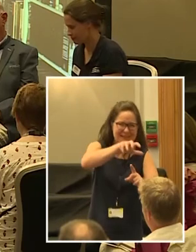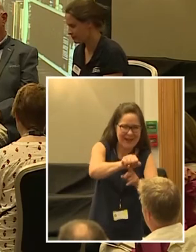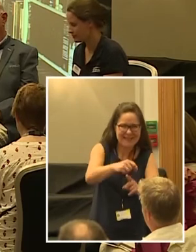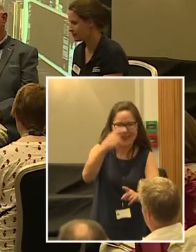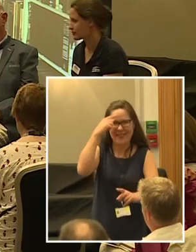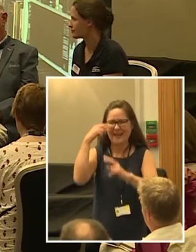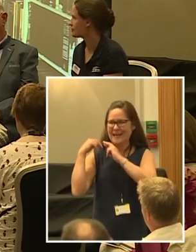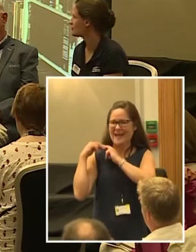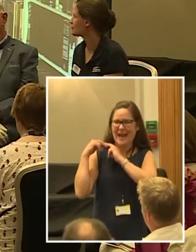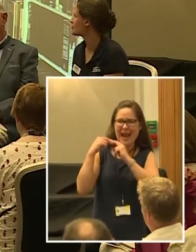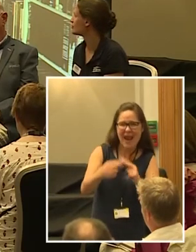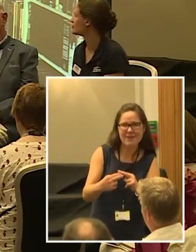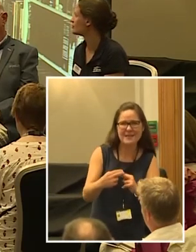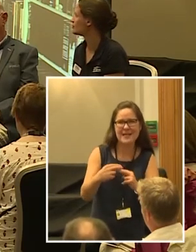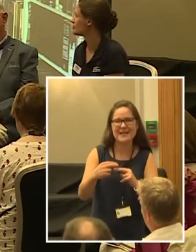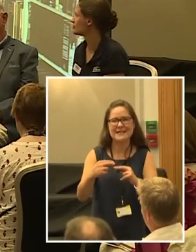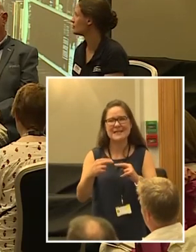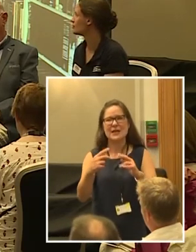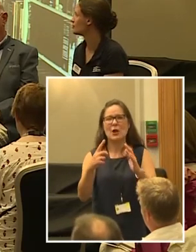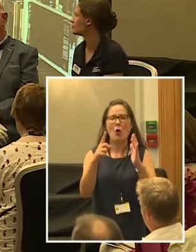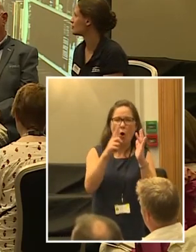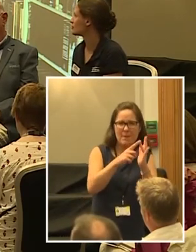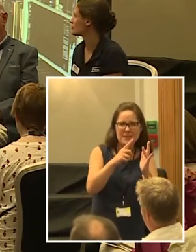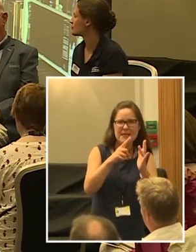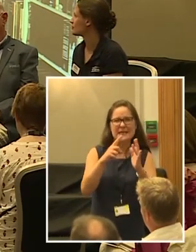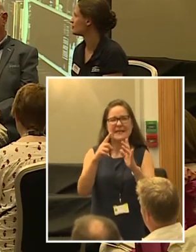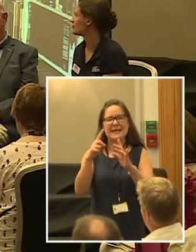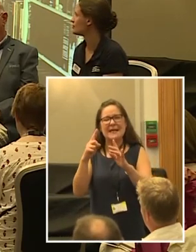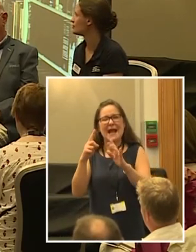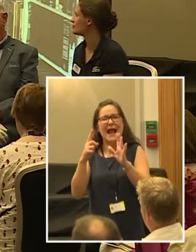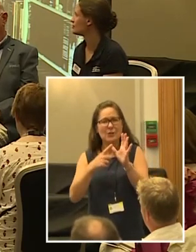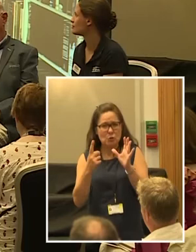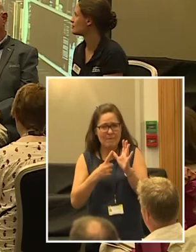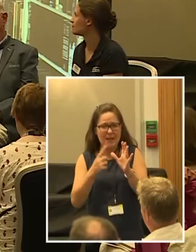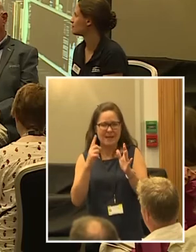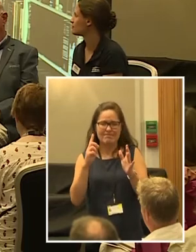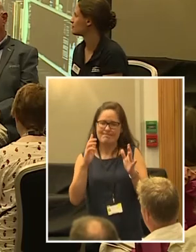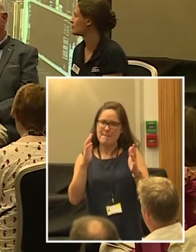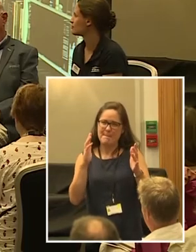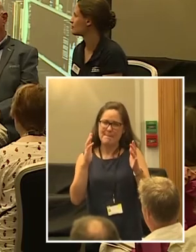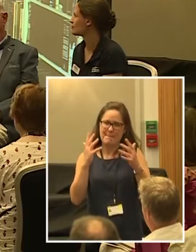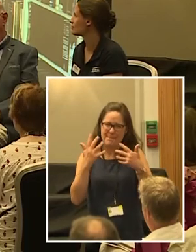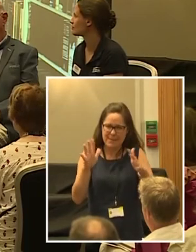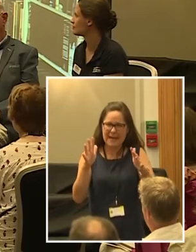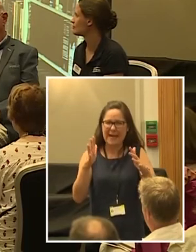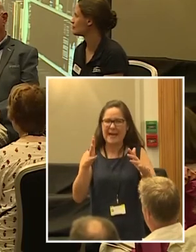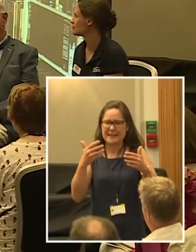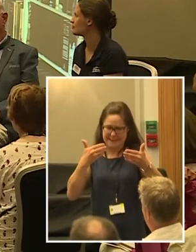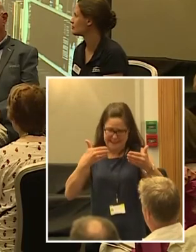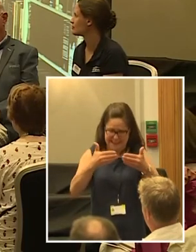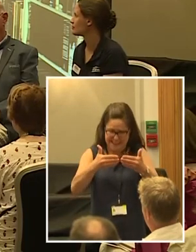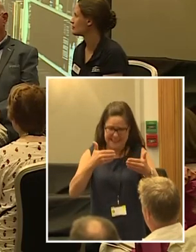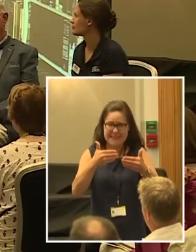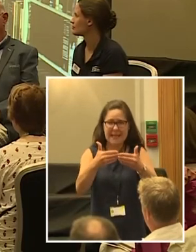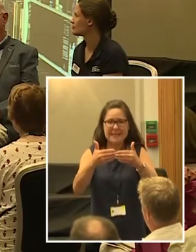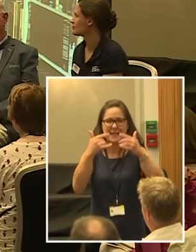dystrophies. And it's only really with the advent of genetic screening that we can be absolutely